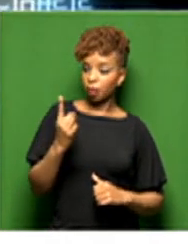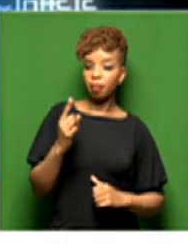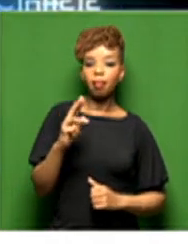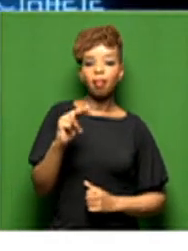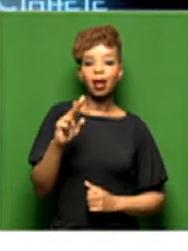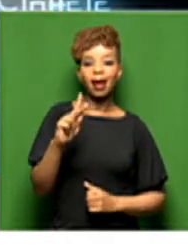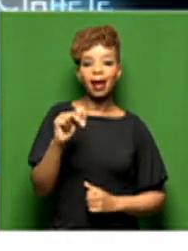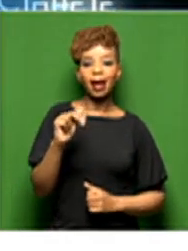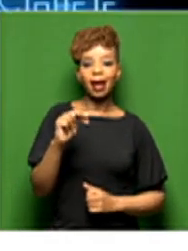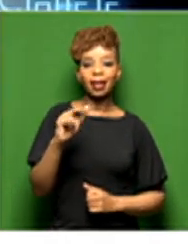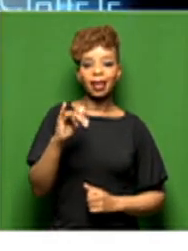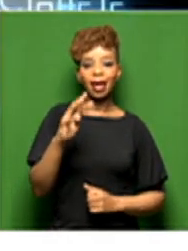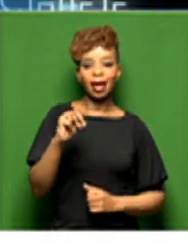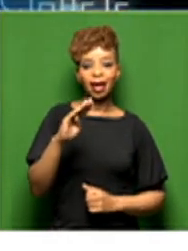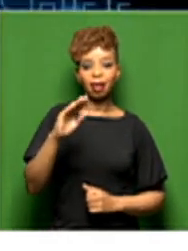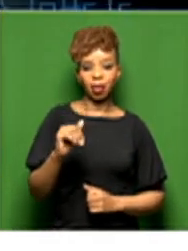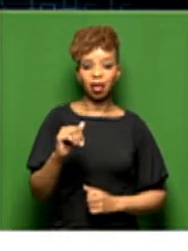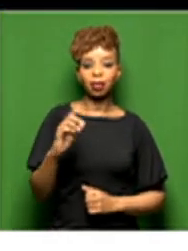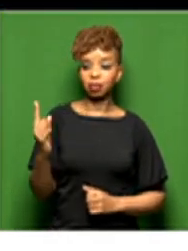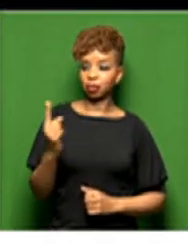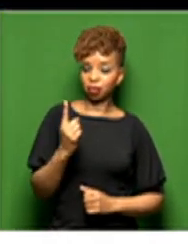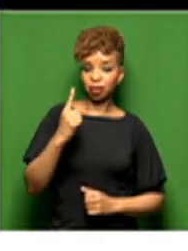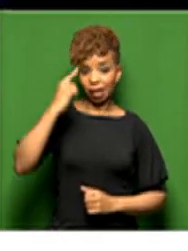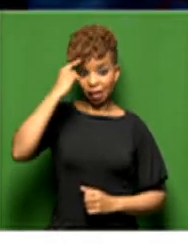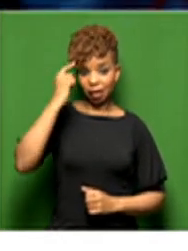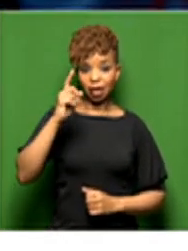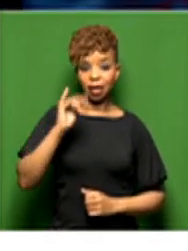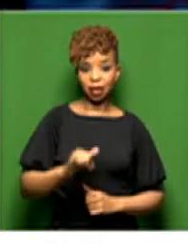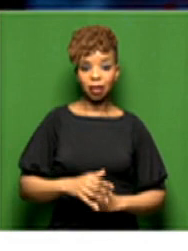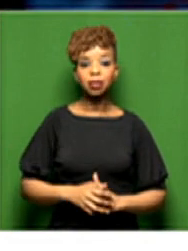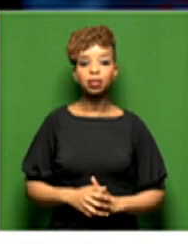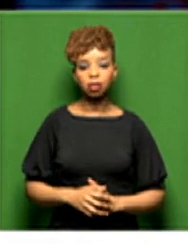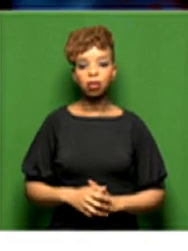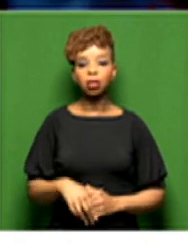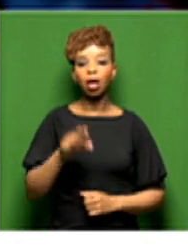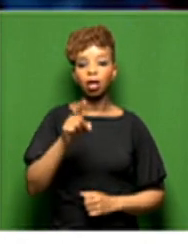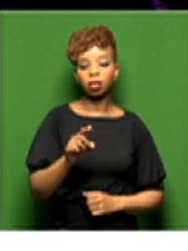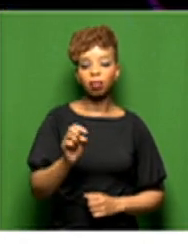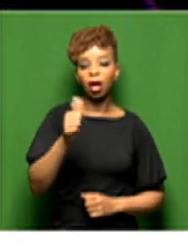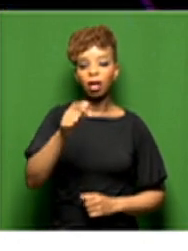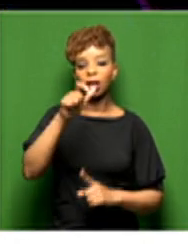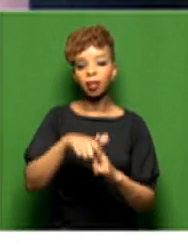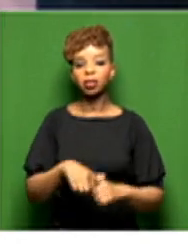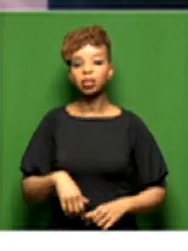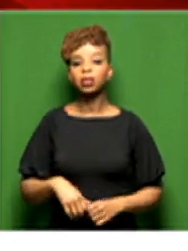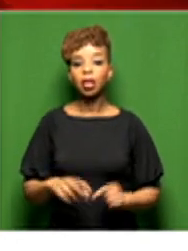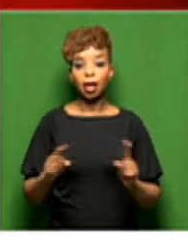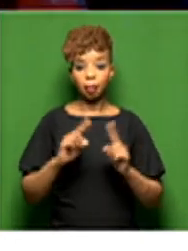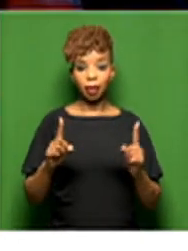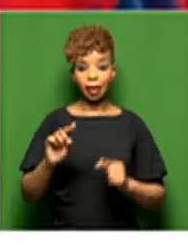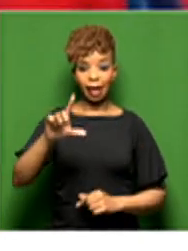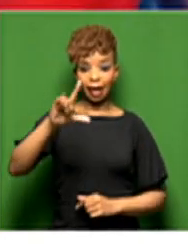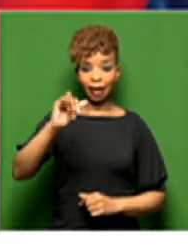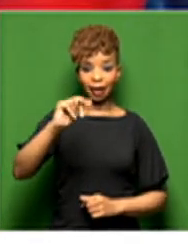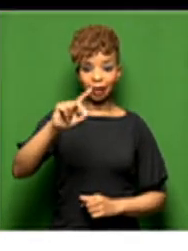bar, he thinks that he's probably got another target, but Linda's actually